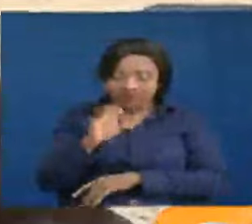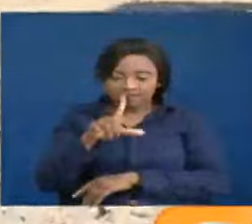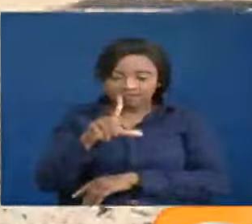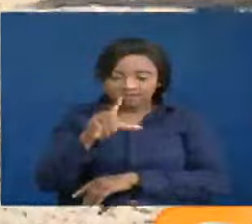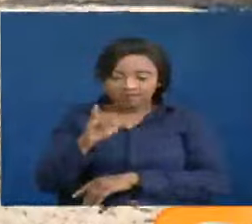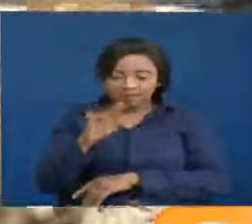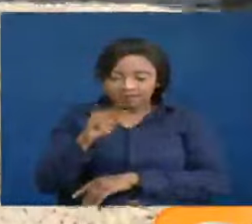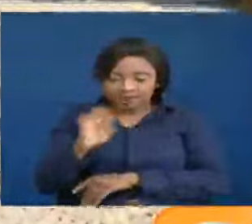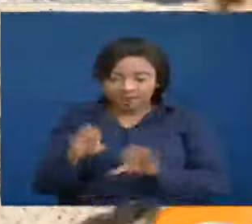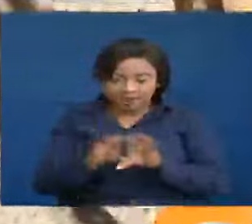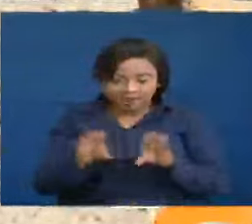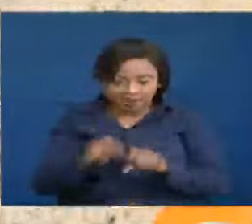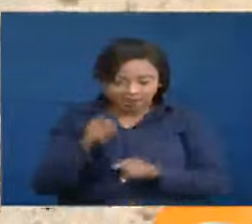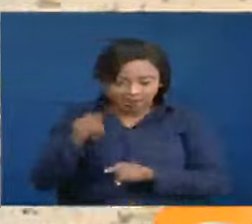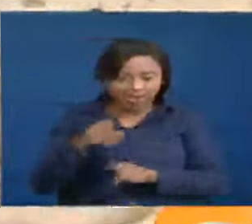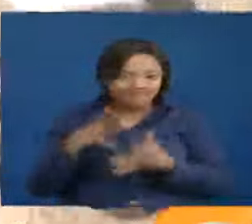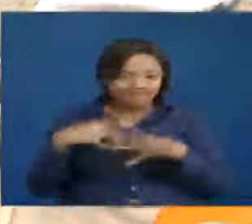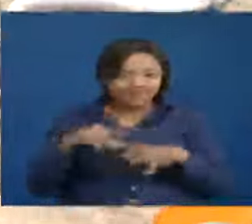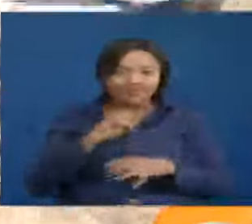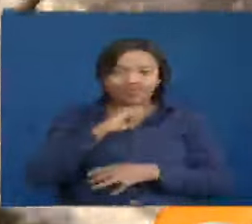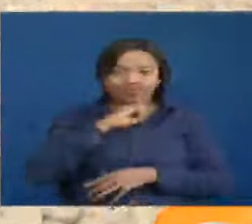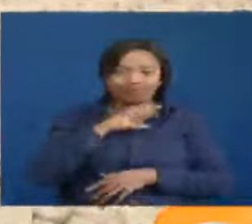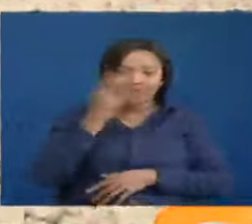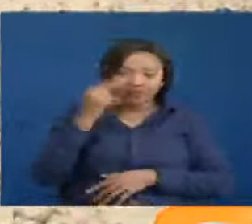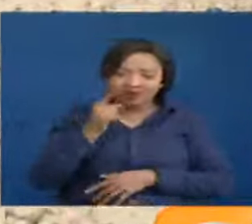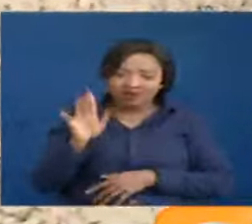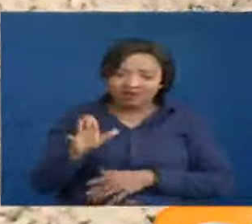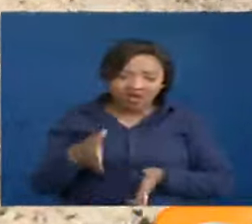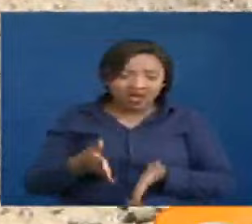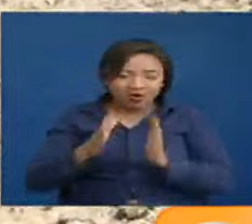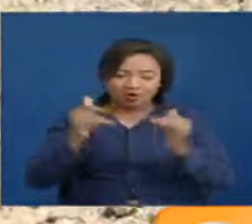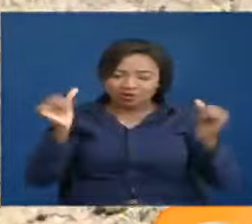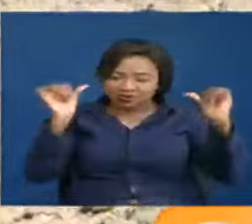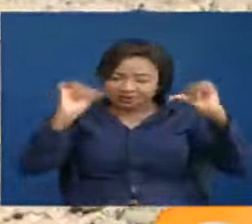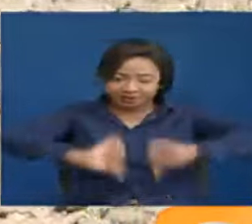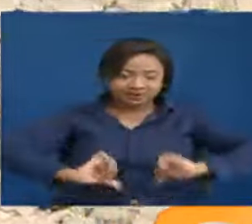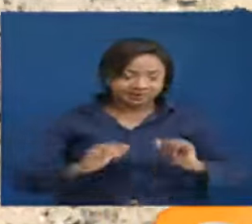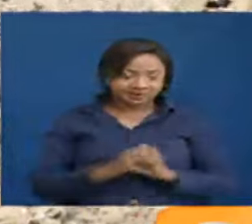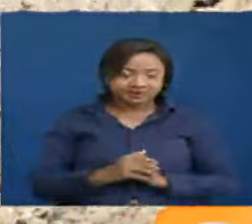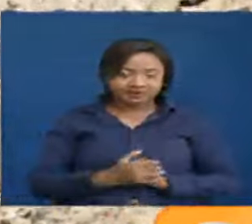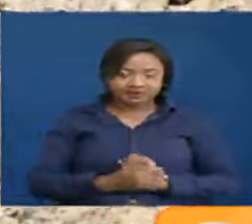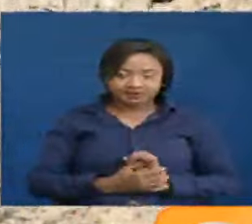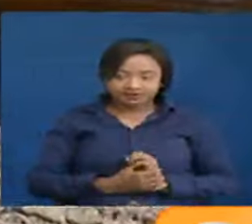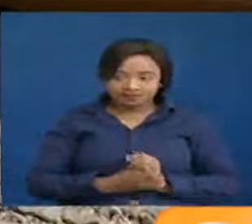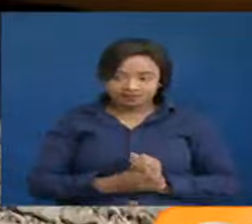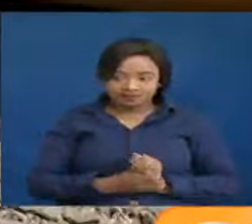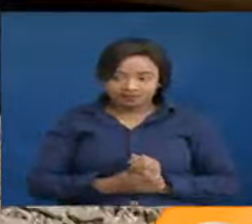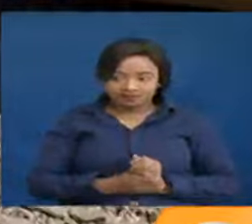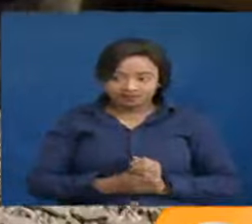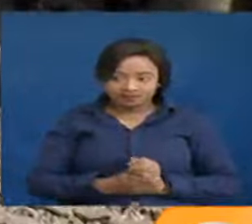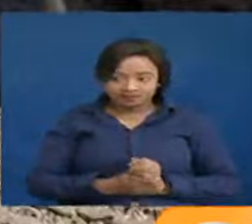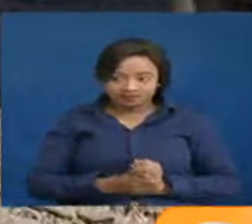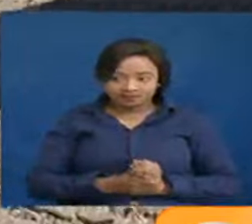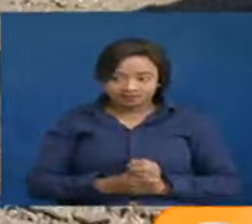residents have long voiced concerns about the appalling state of their roads that even test the most of patient drivers.